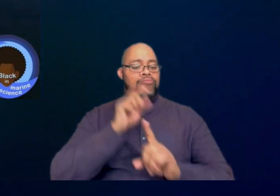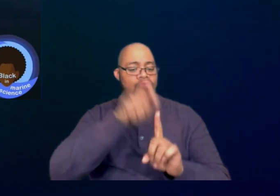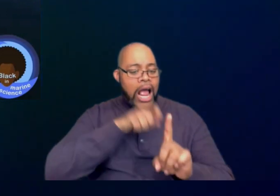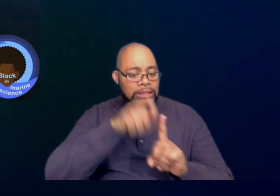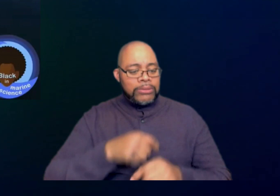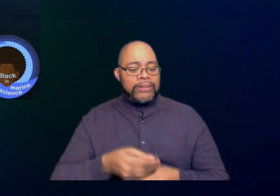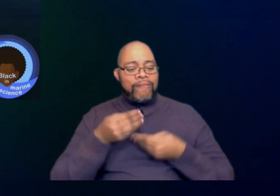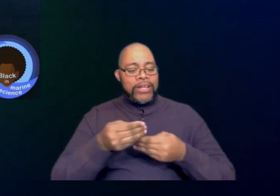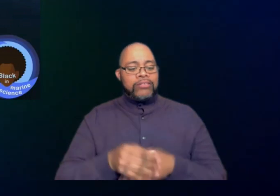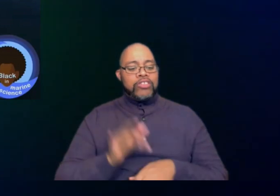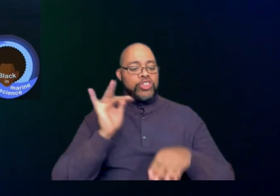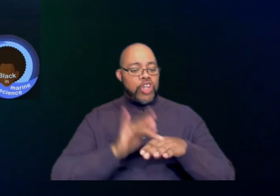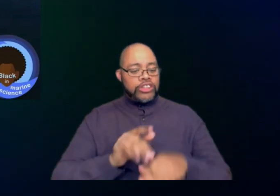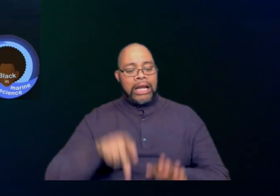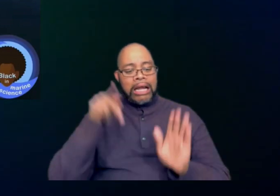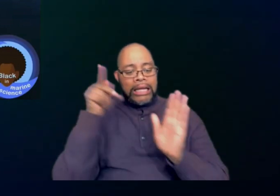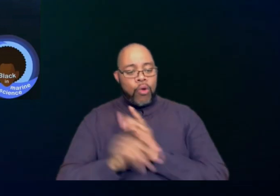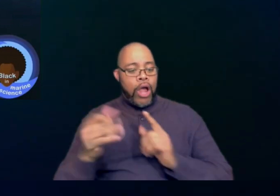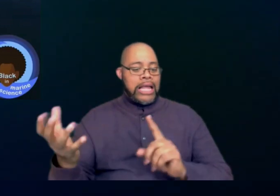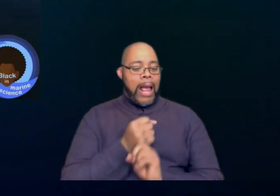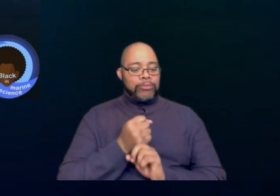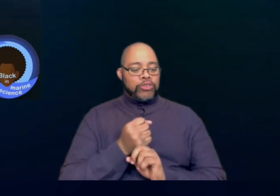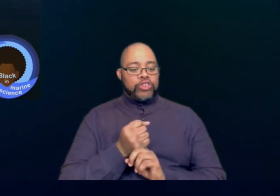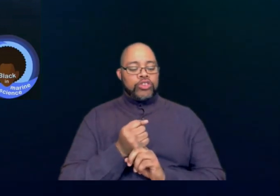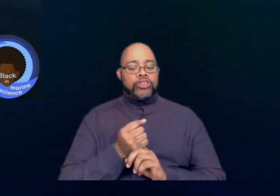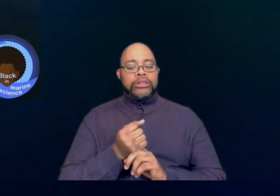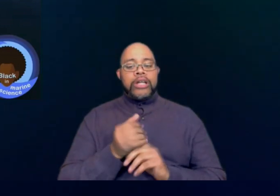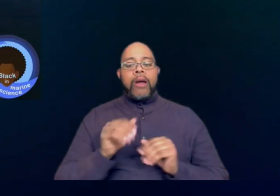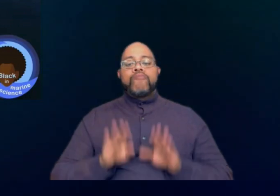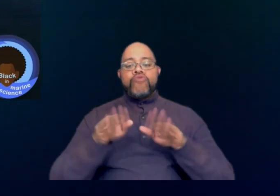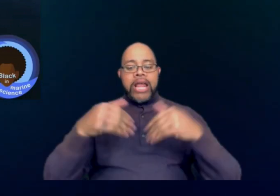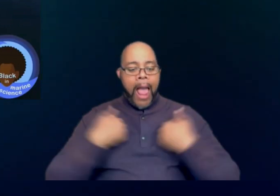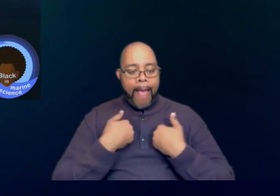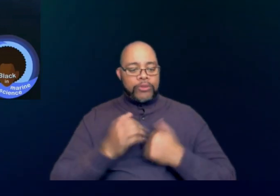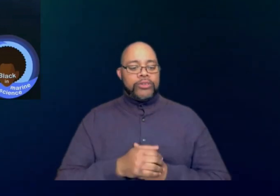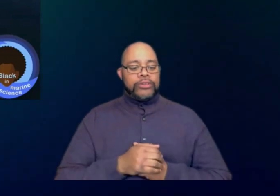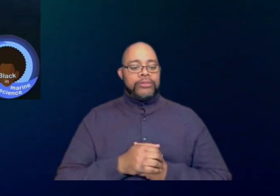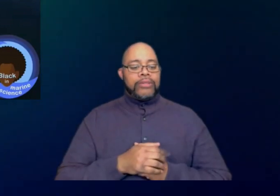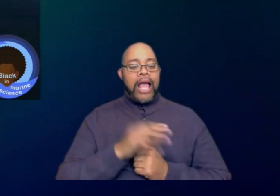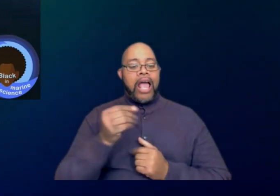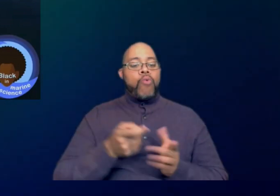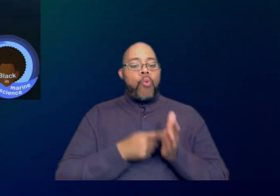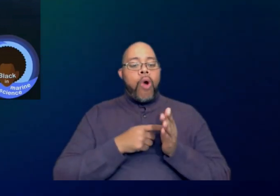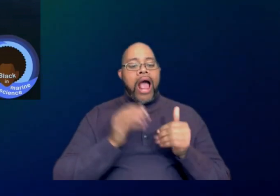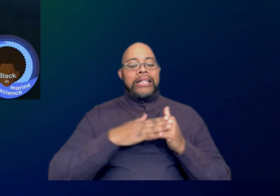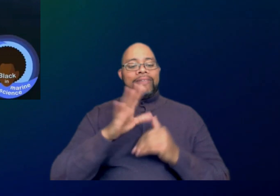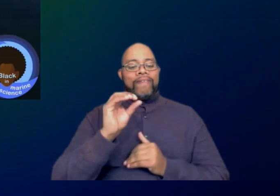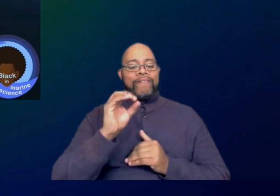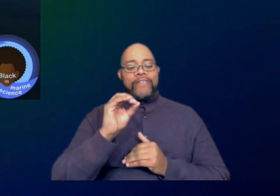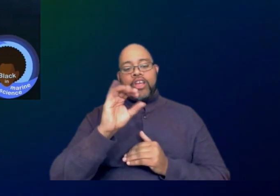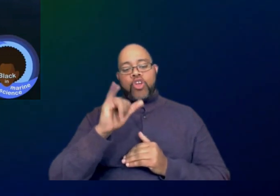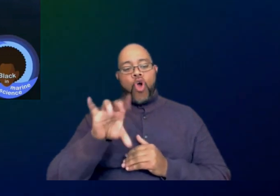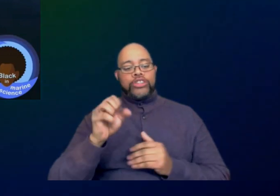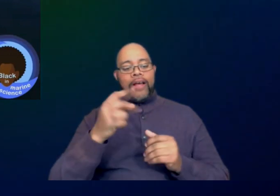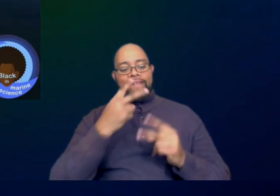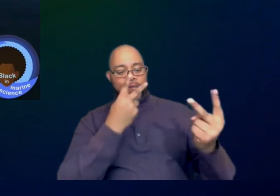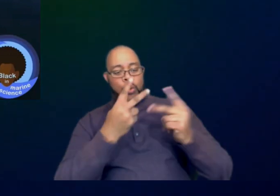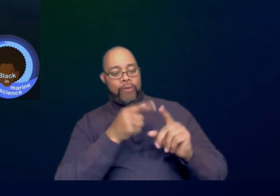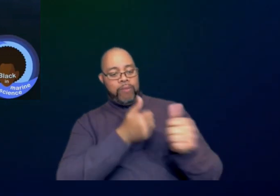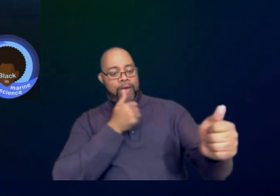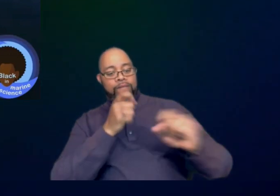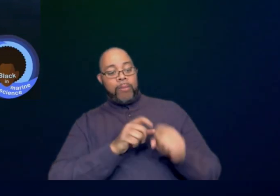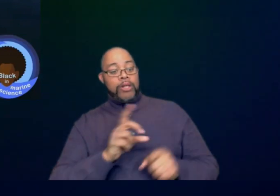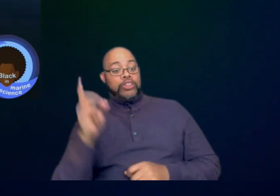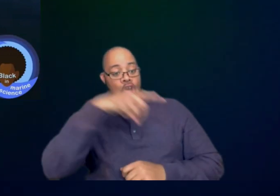prohibits harassment, feeding, touching, killing, or capturing of marine mammals. And it requires at least 50 yards of viewing